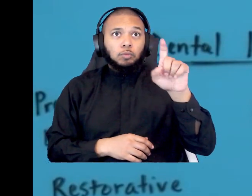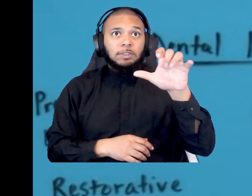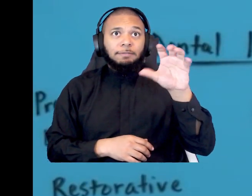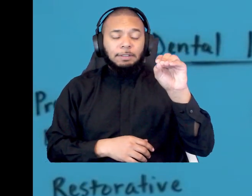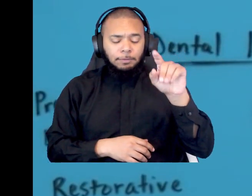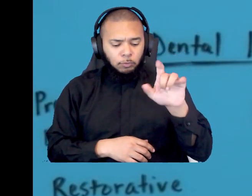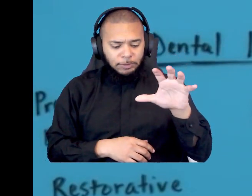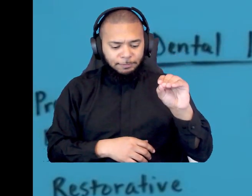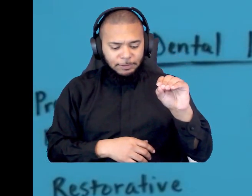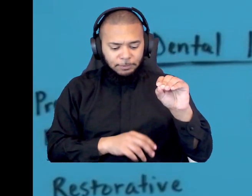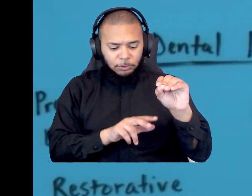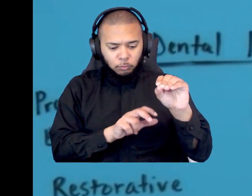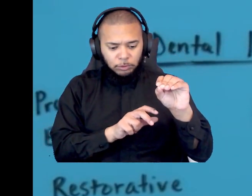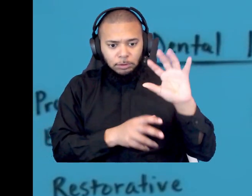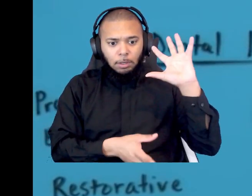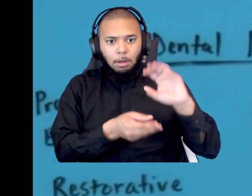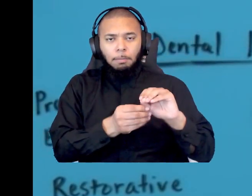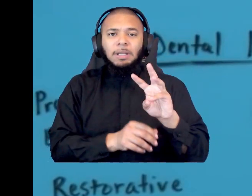Wow.